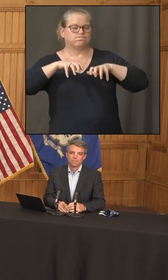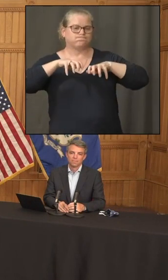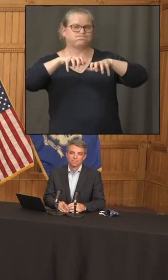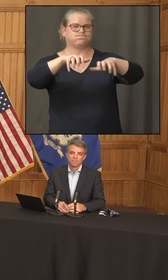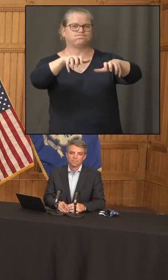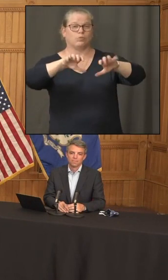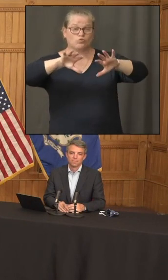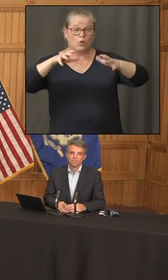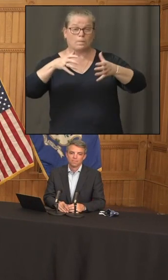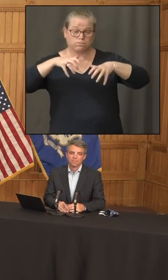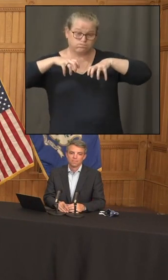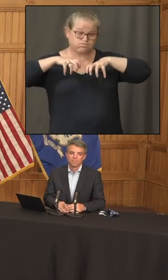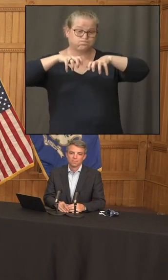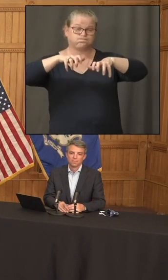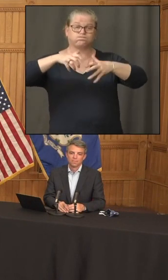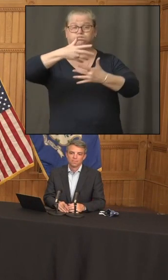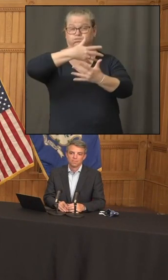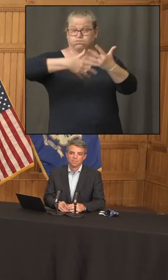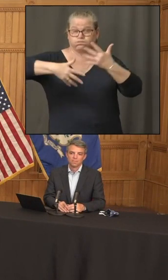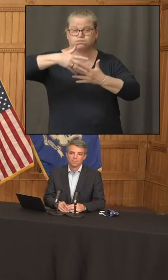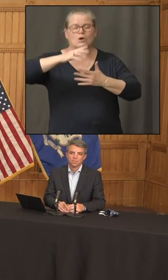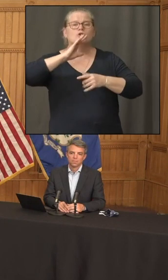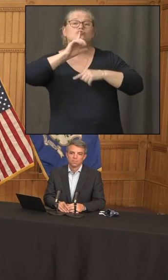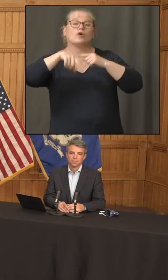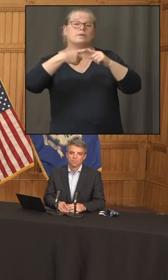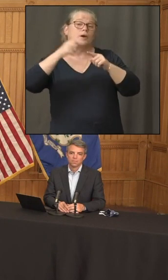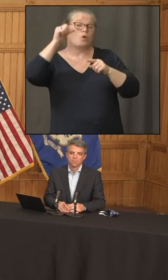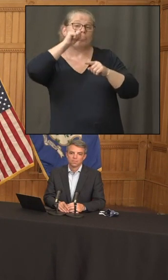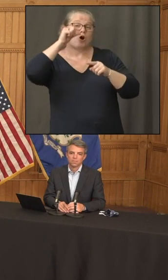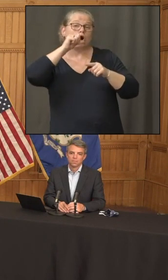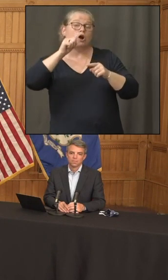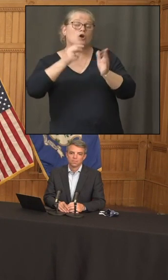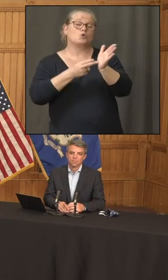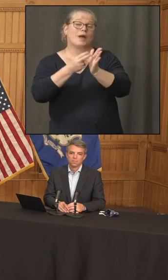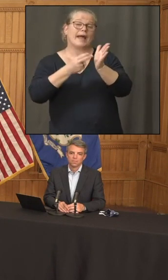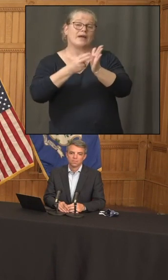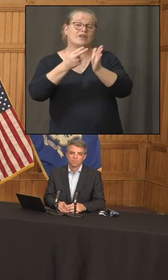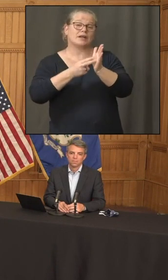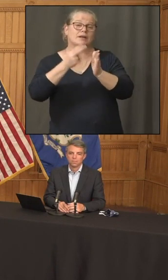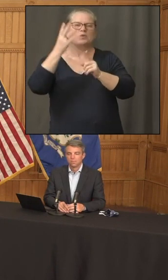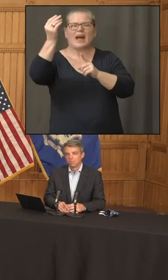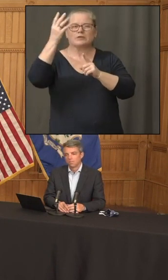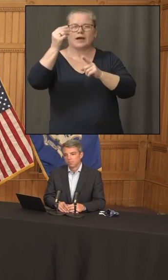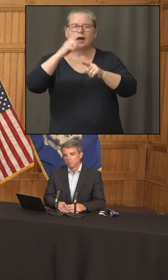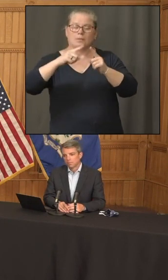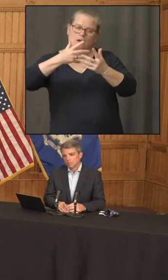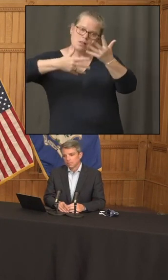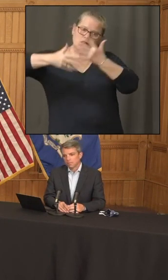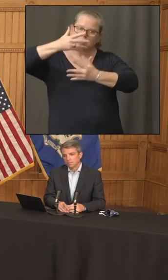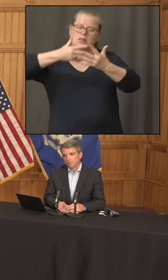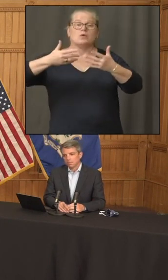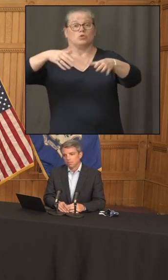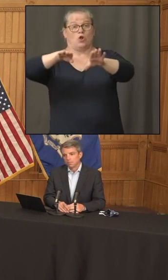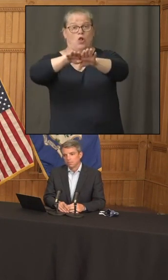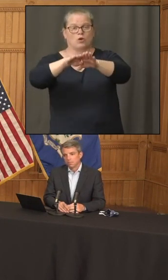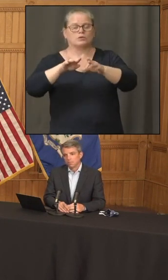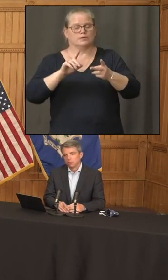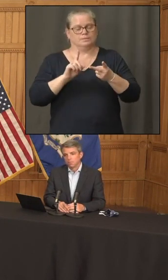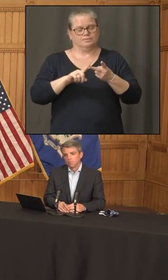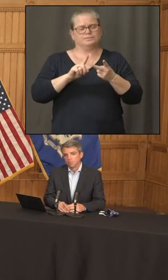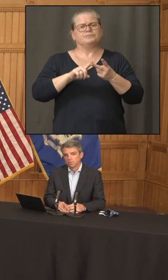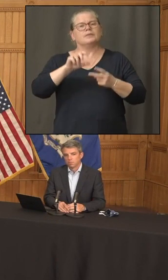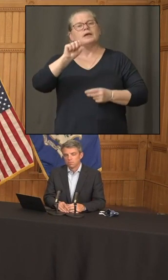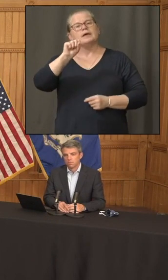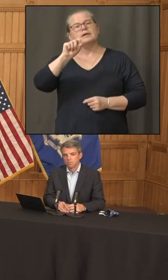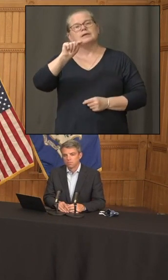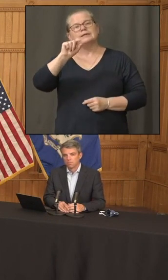outdoor bar in New Haven that was shut down. We also saw that Stafford Motor Speedway is going to reopen this weekend, potentially with 2,500